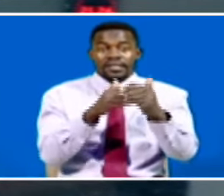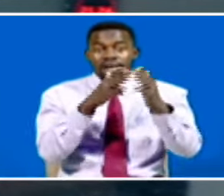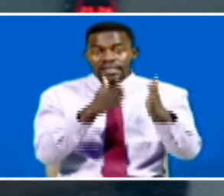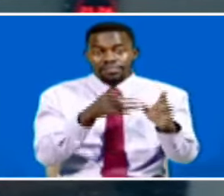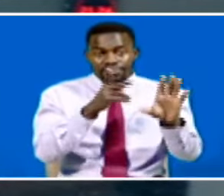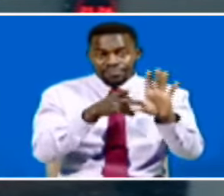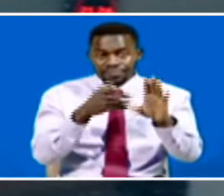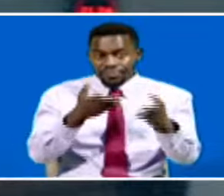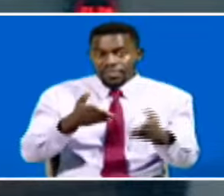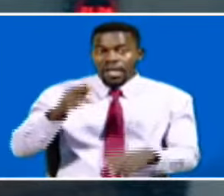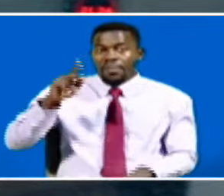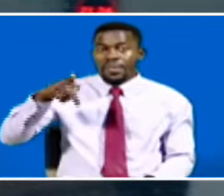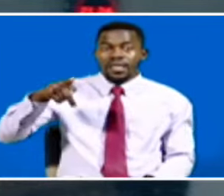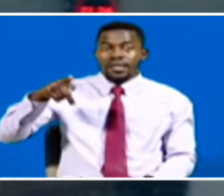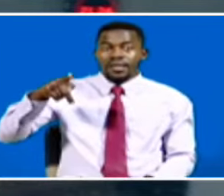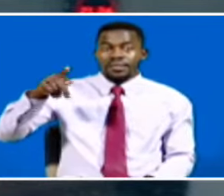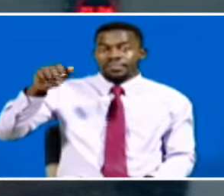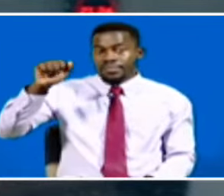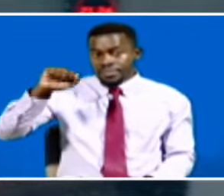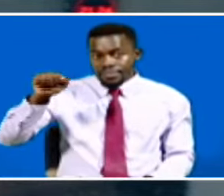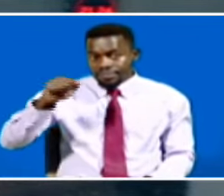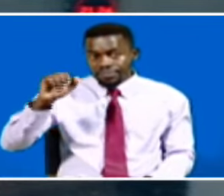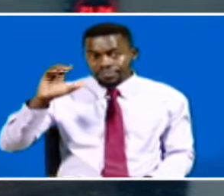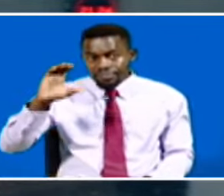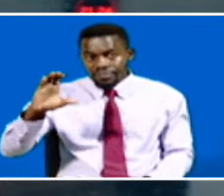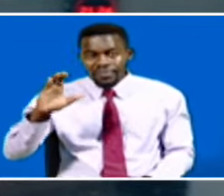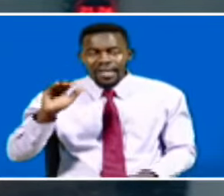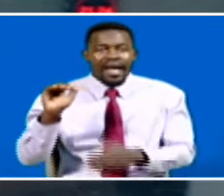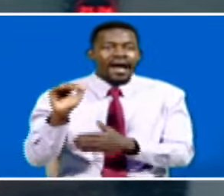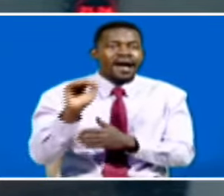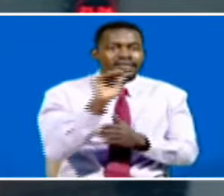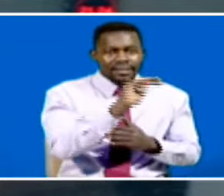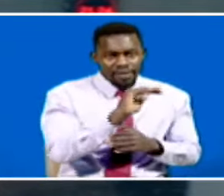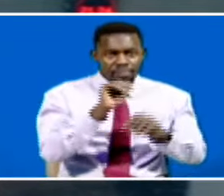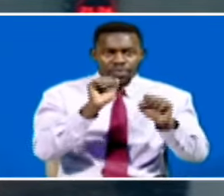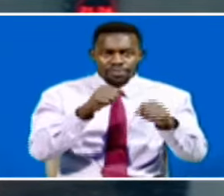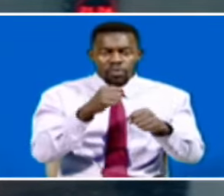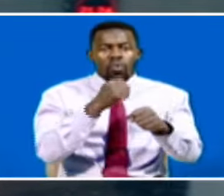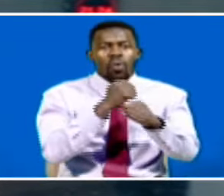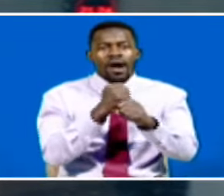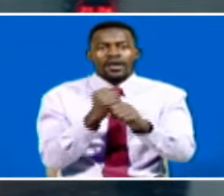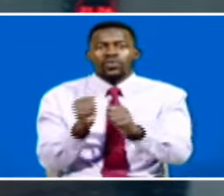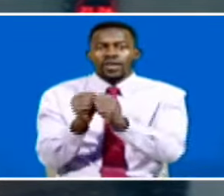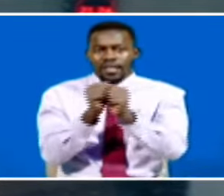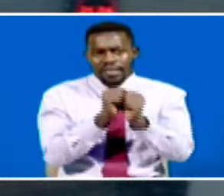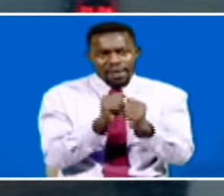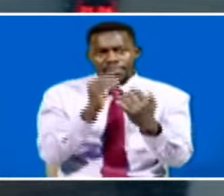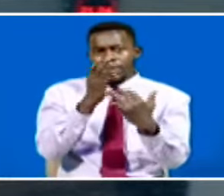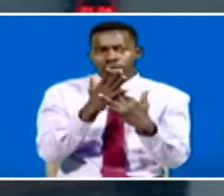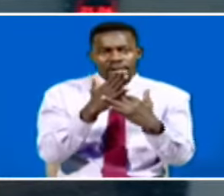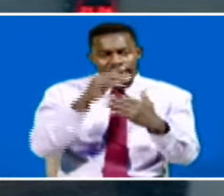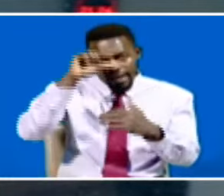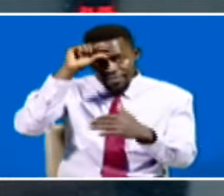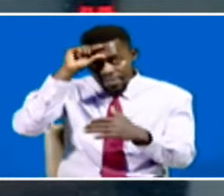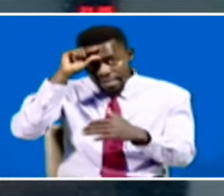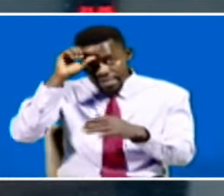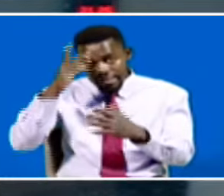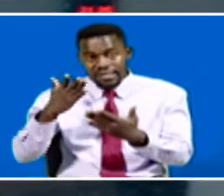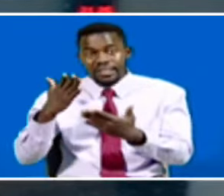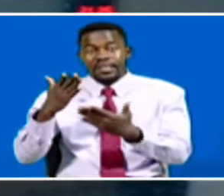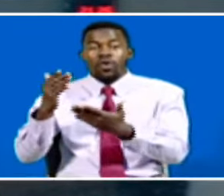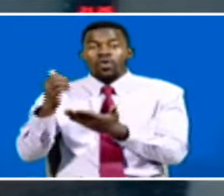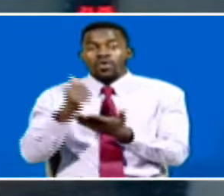Musalia Mudavadi emphasized the need of collaboration between regional commissioners and other government agencies to